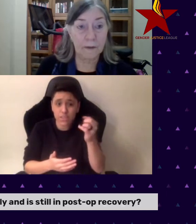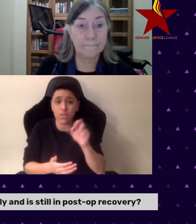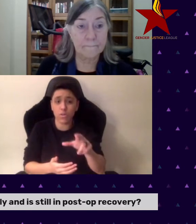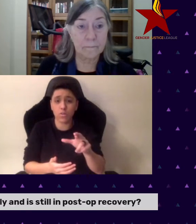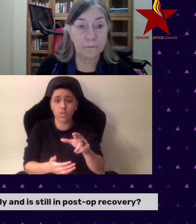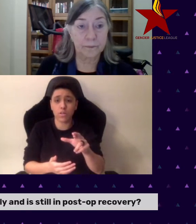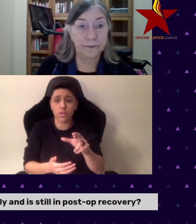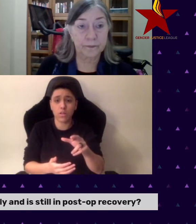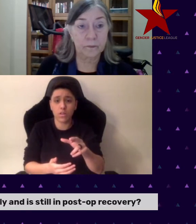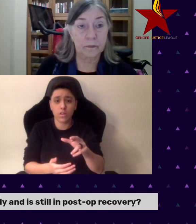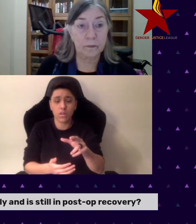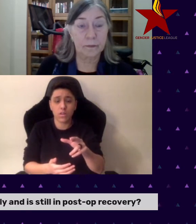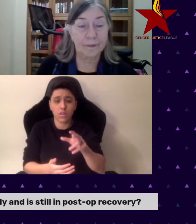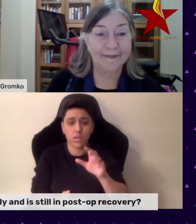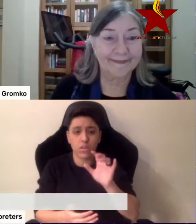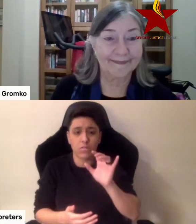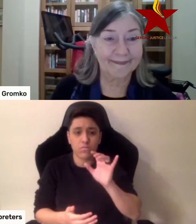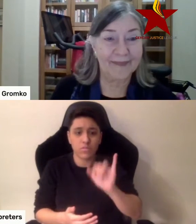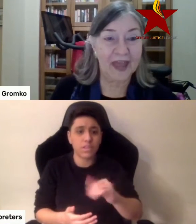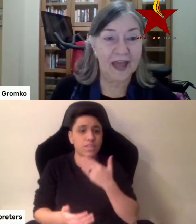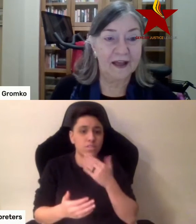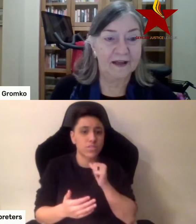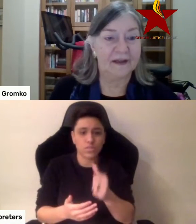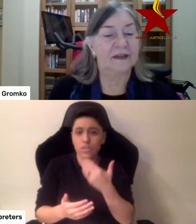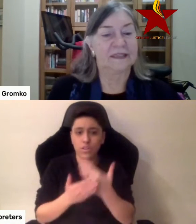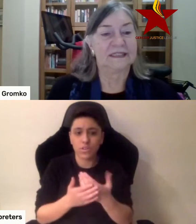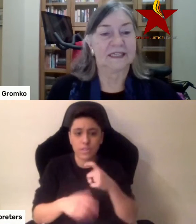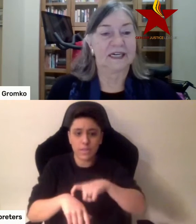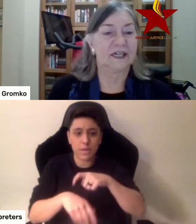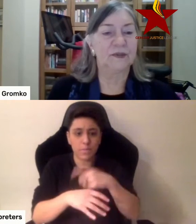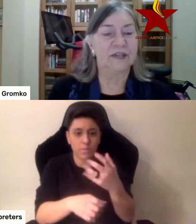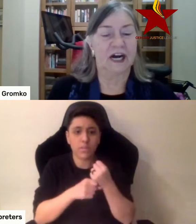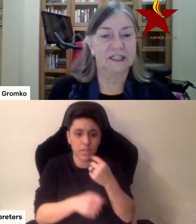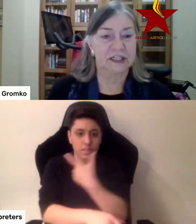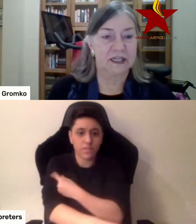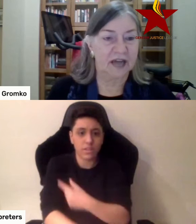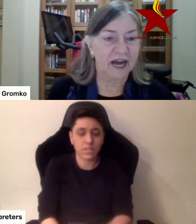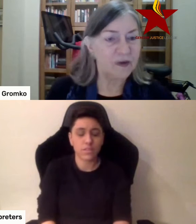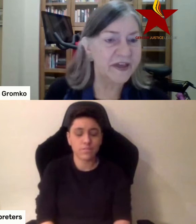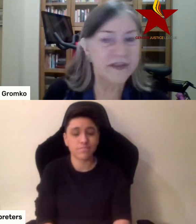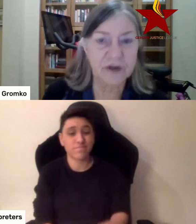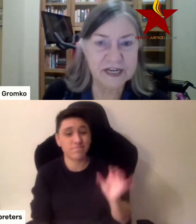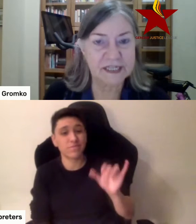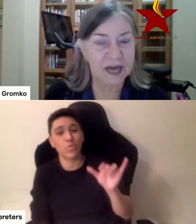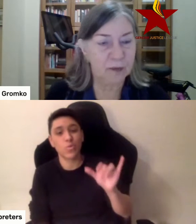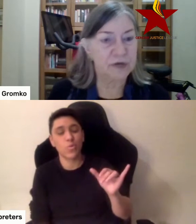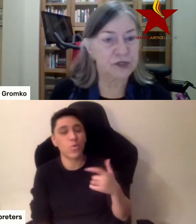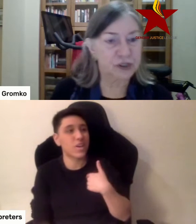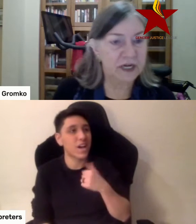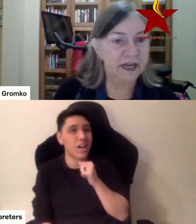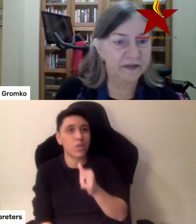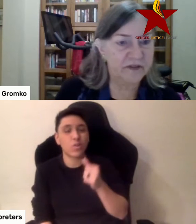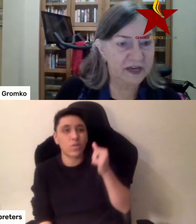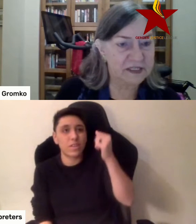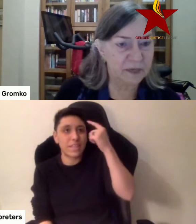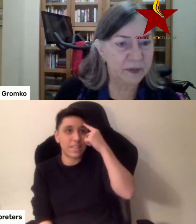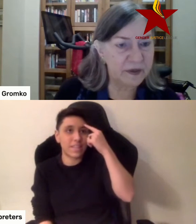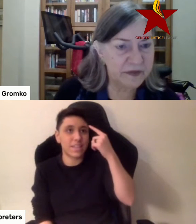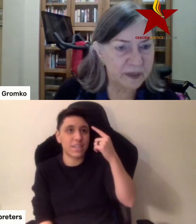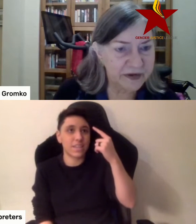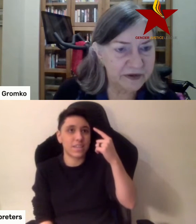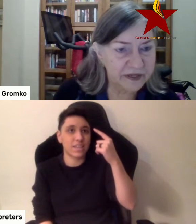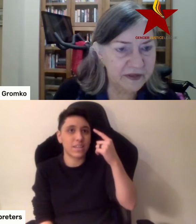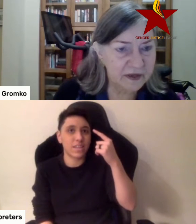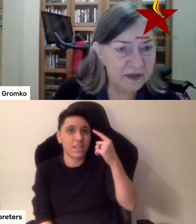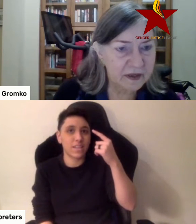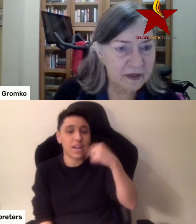shouldn't get the vaccine? Oh gosh, I don't think there is a time when you shouldn't get the vaccine. What do